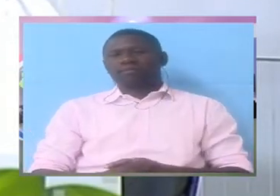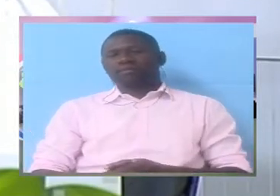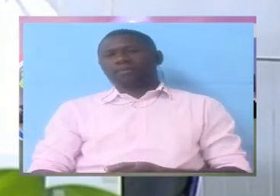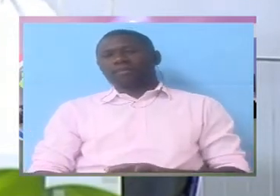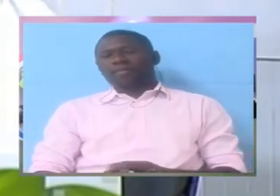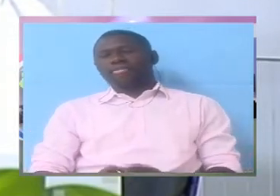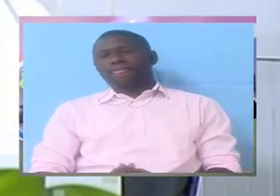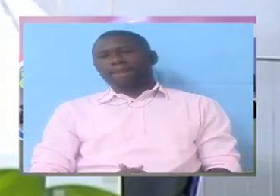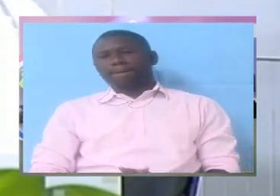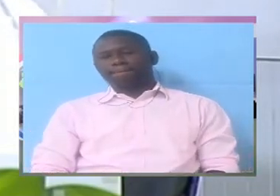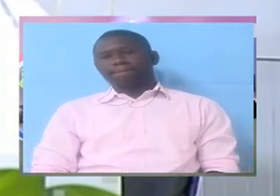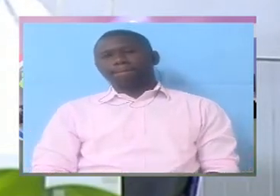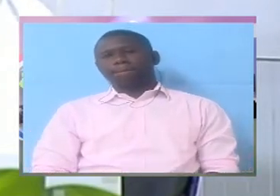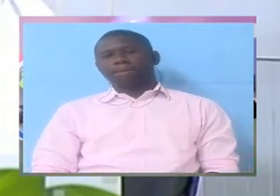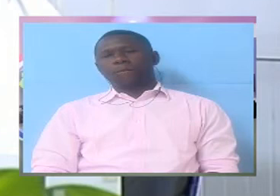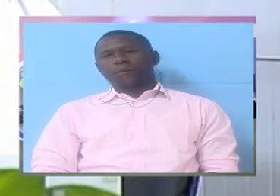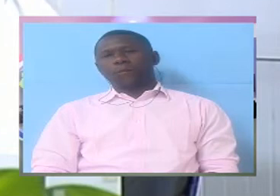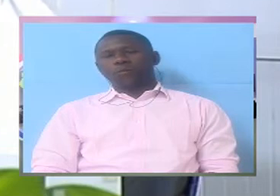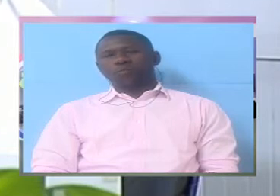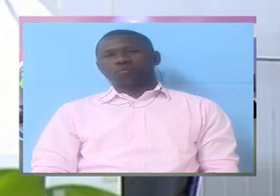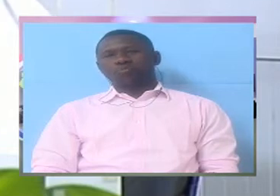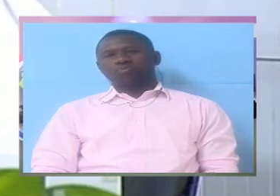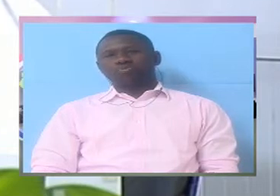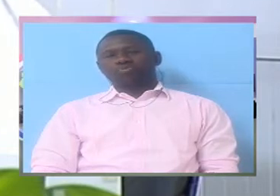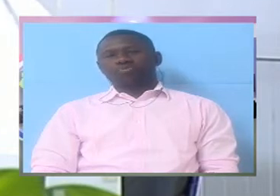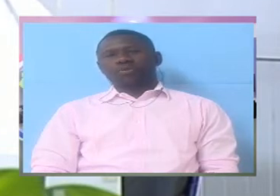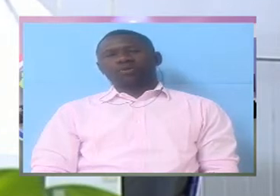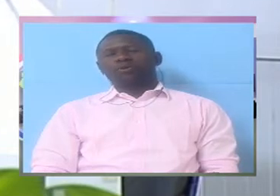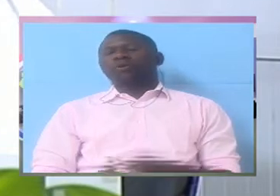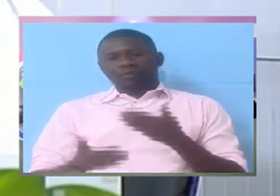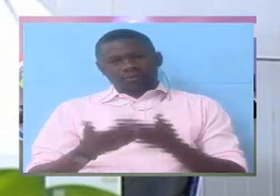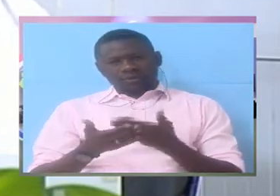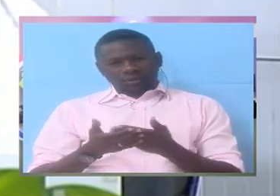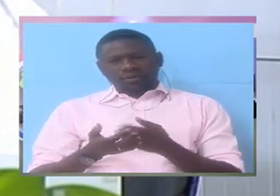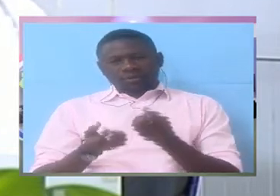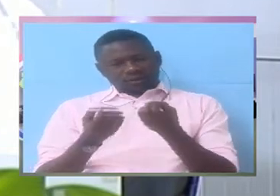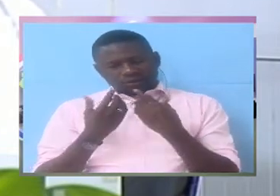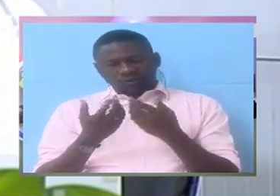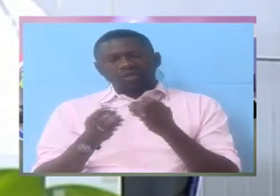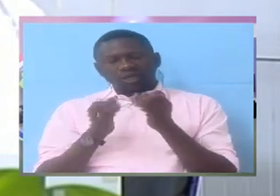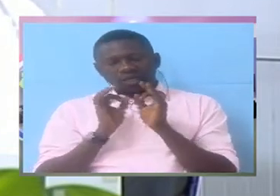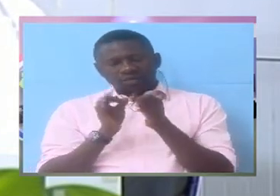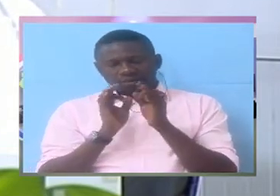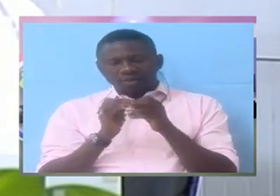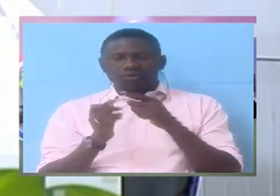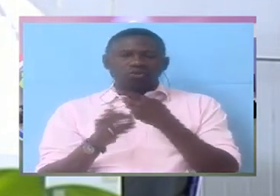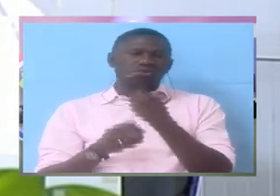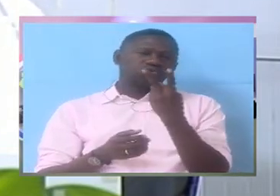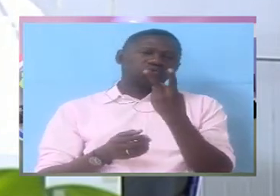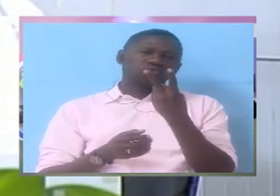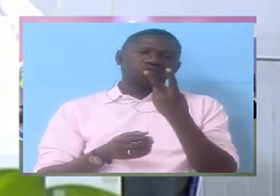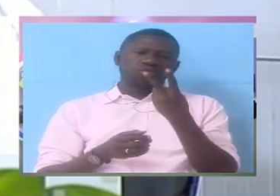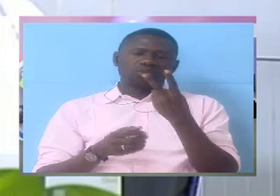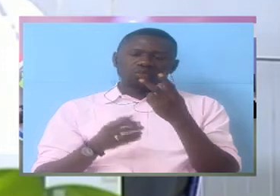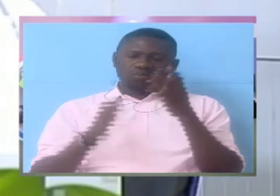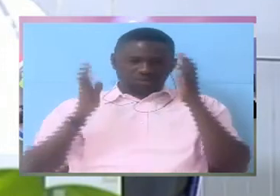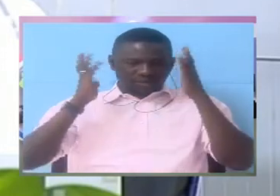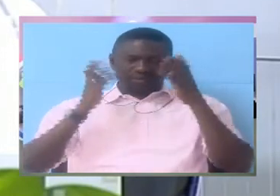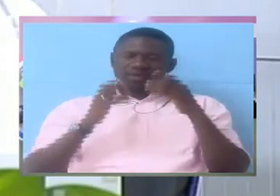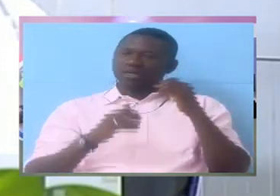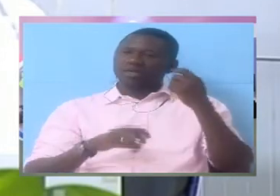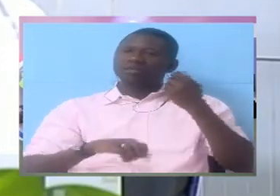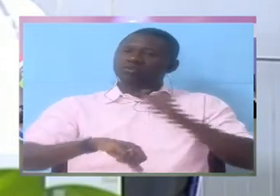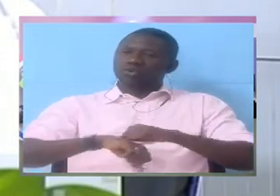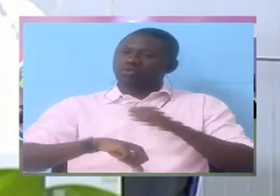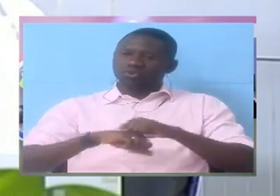and Mealonko, a Mutaira Maria Butej NIAJ? Please tell us those instances. What if Lulfanyaba? Council, I